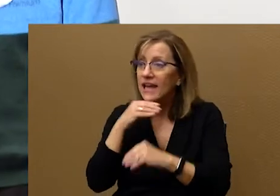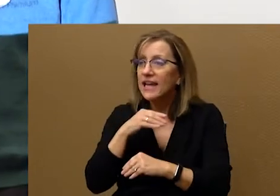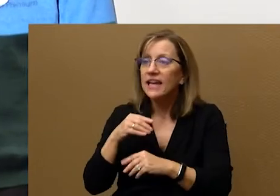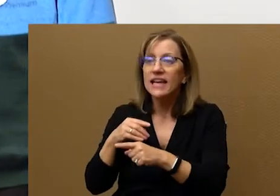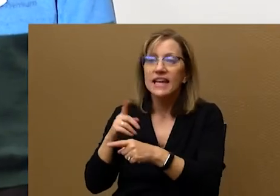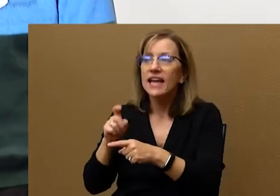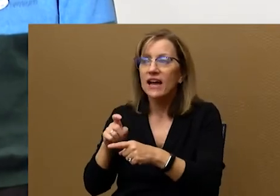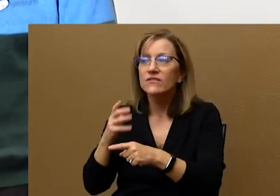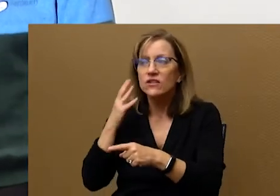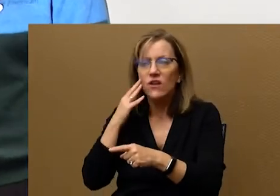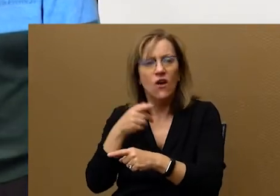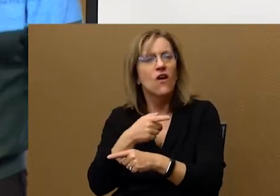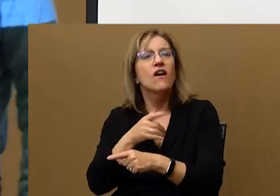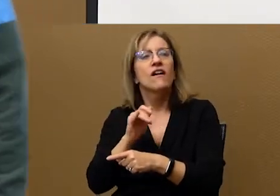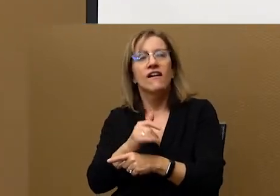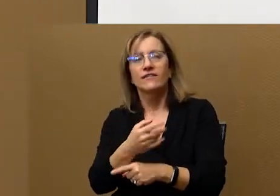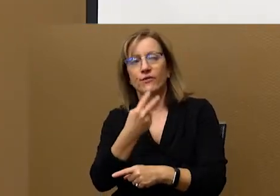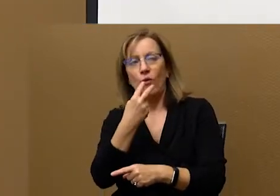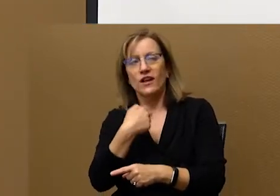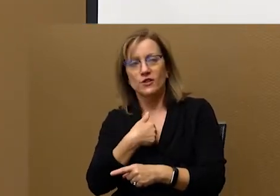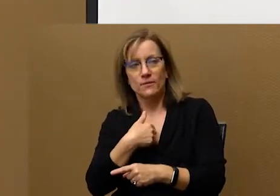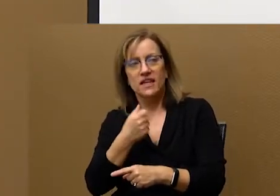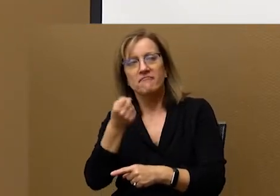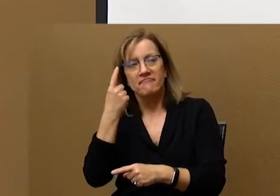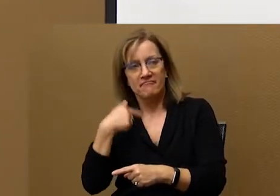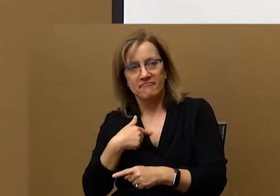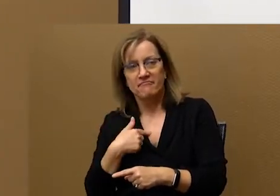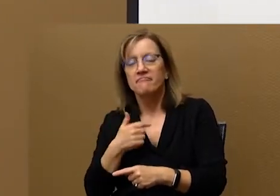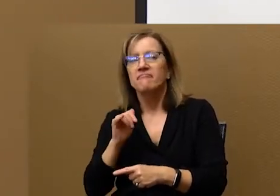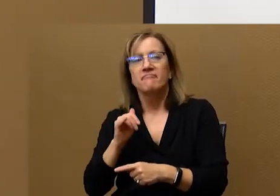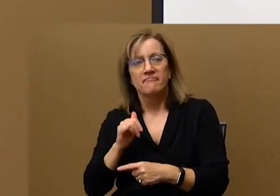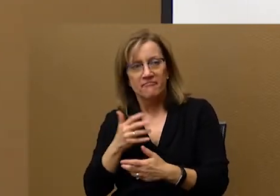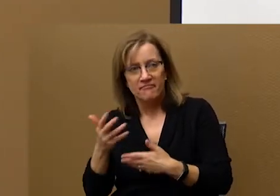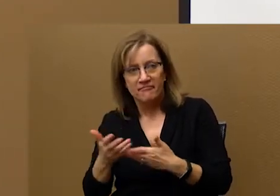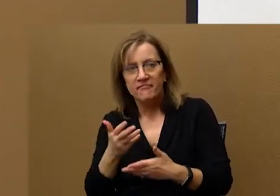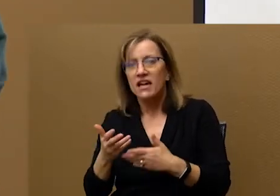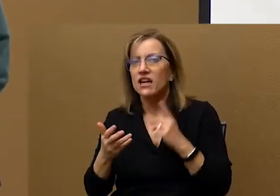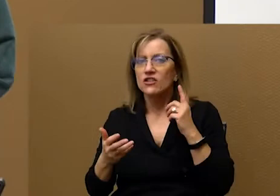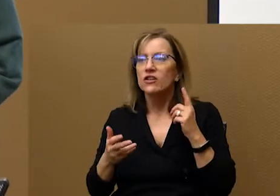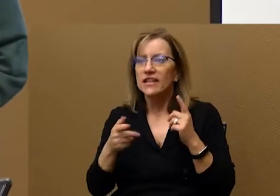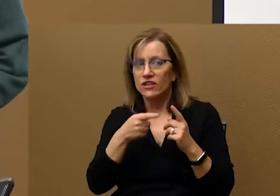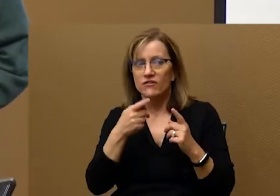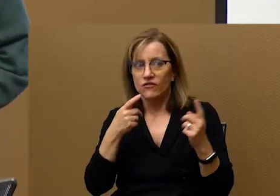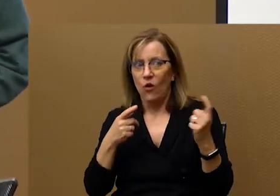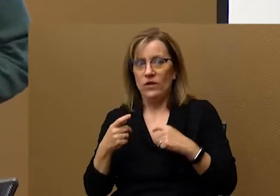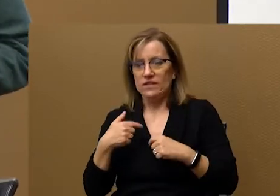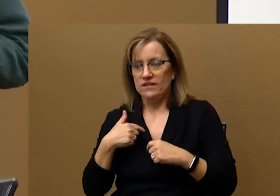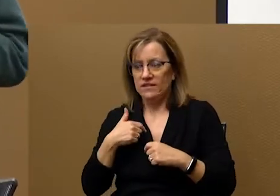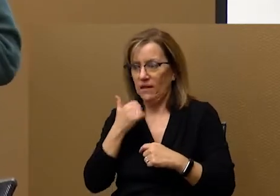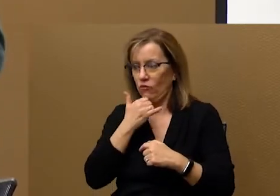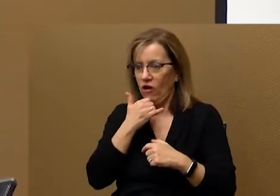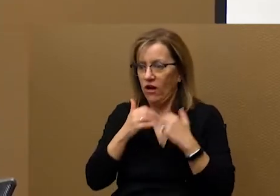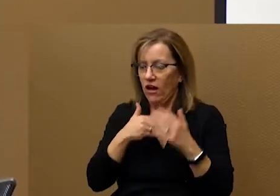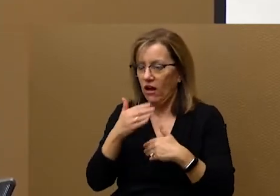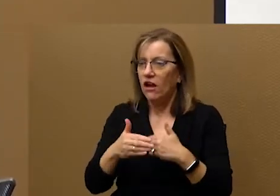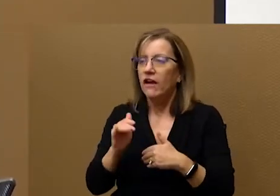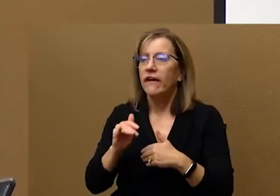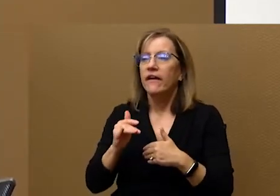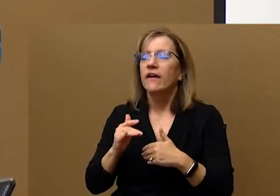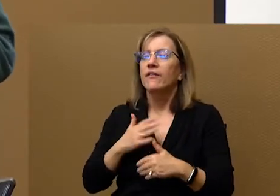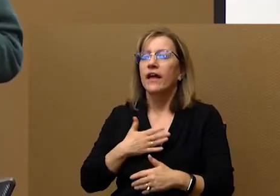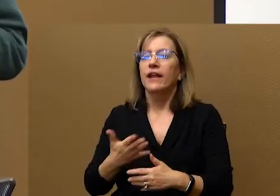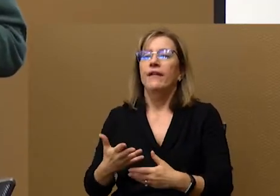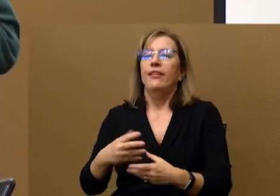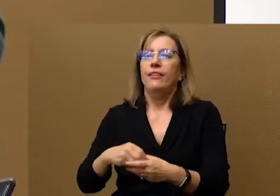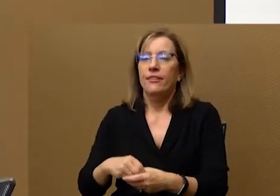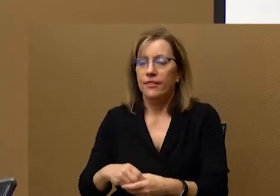you're empathic and attuned to him, and he's got to also see that you see what he does well. So as a teacher,